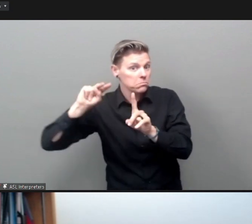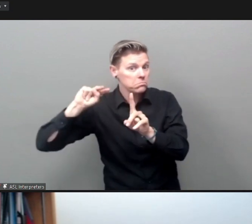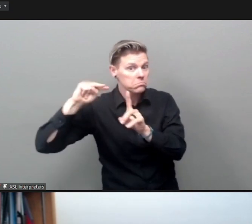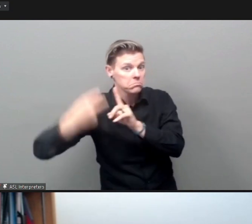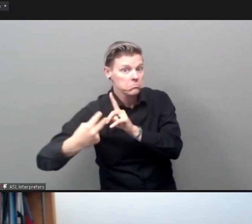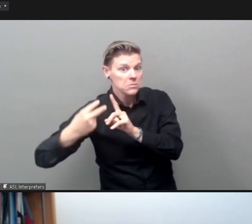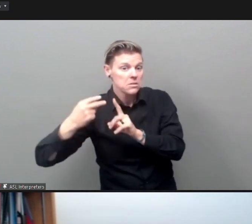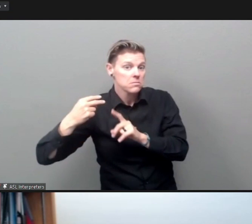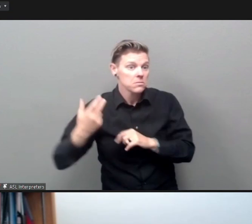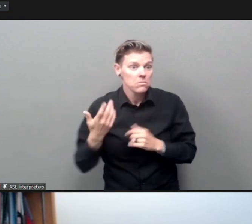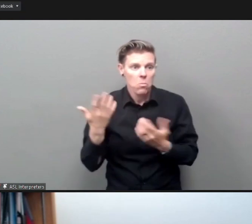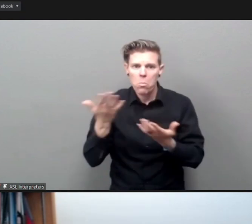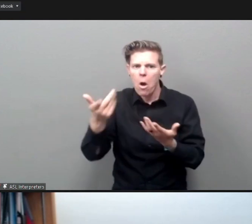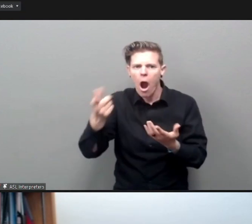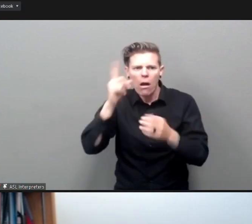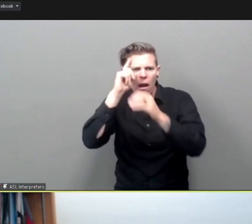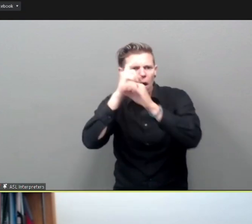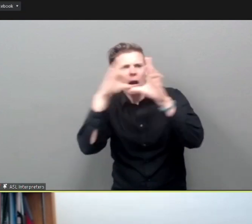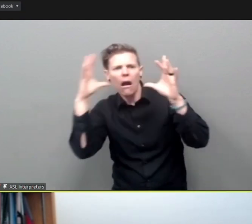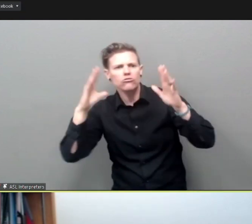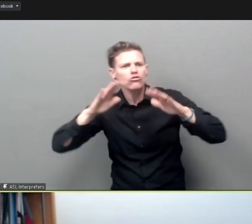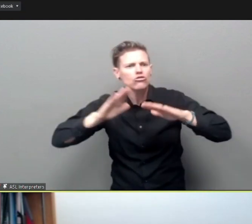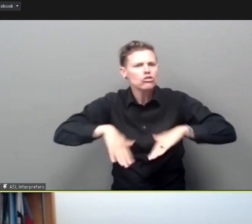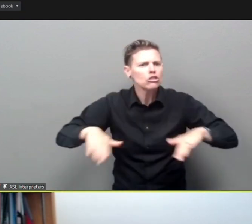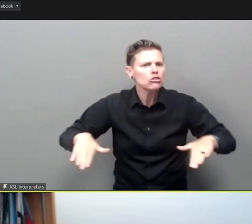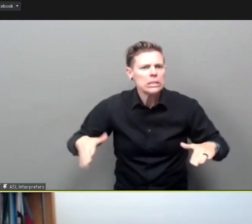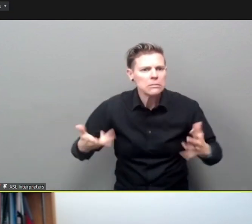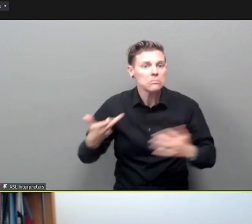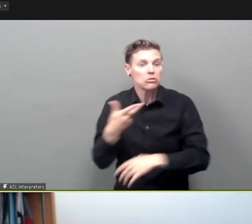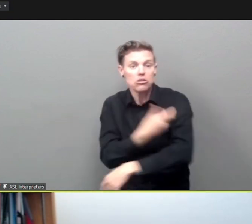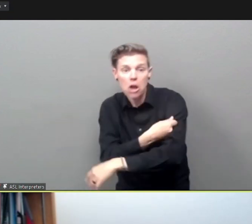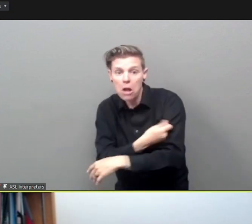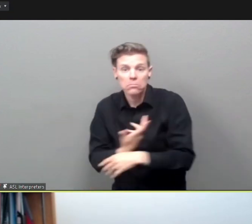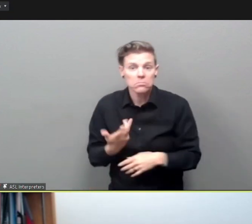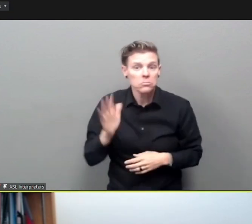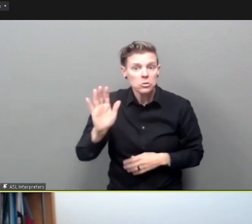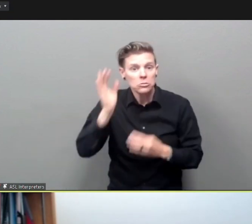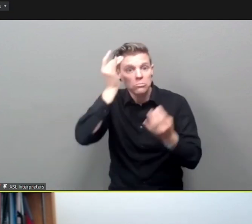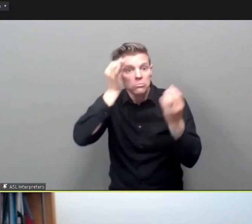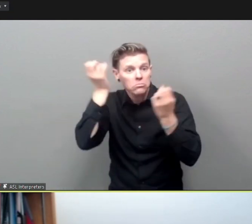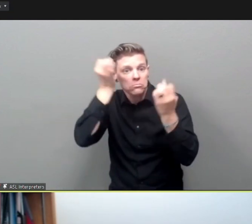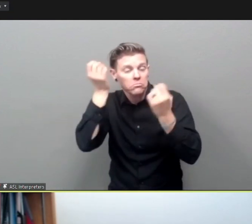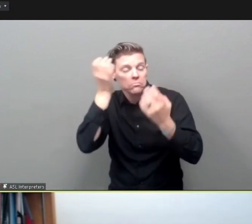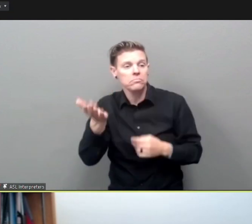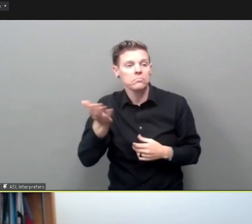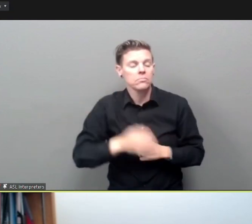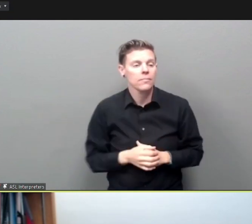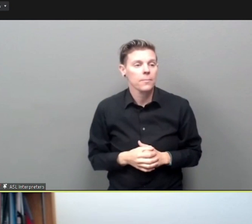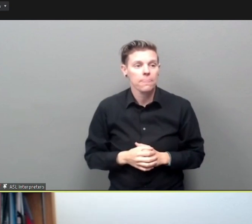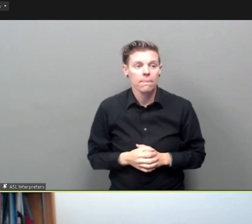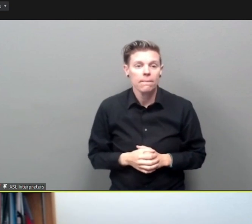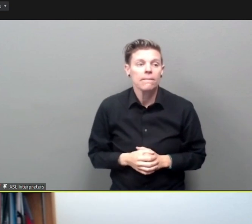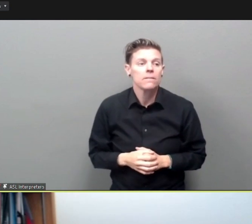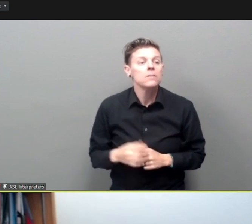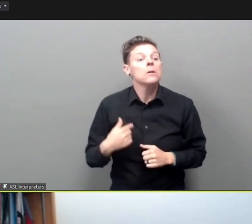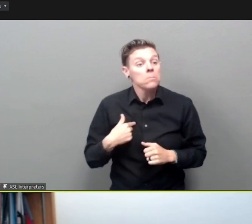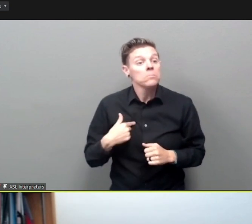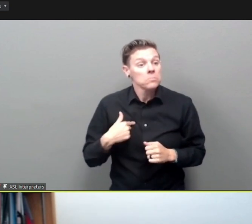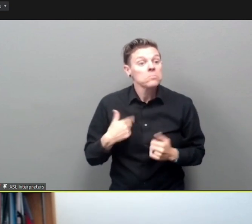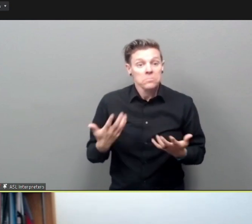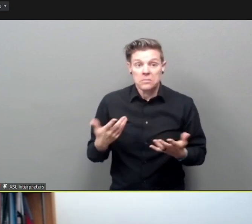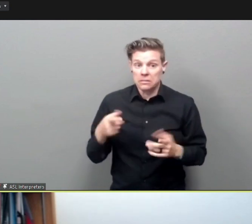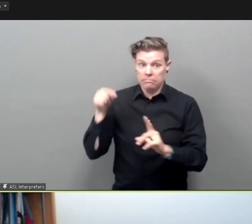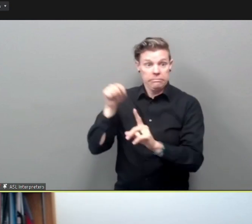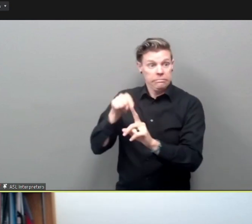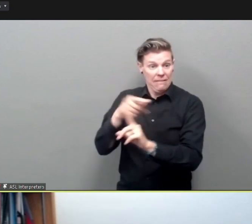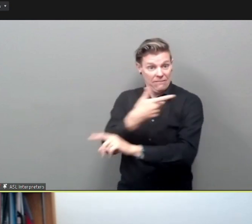kids there? Yeah, I just want to say that vaccinating children is going to be